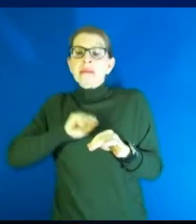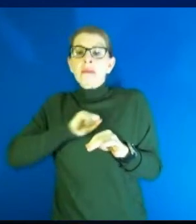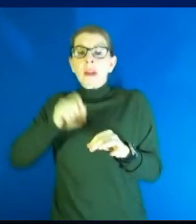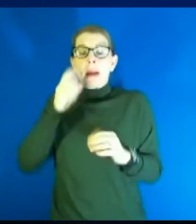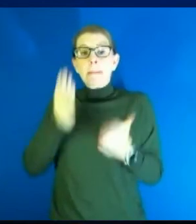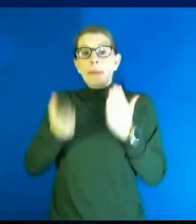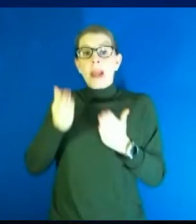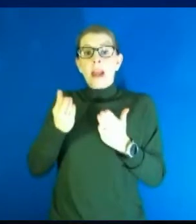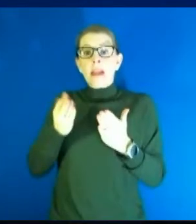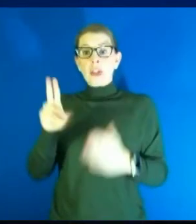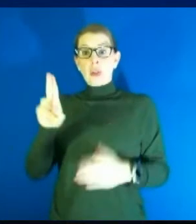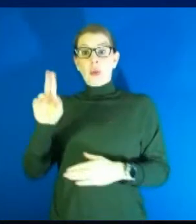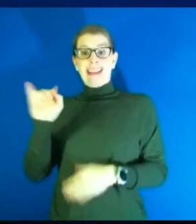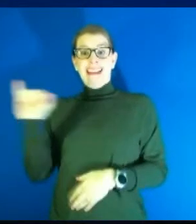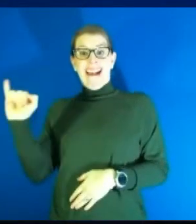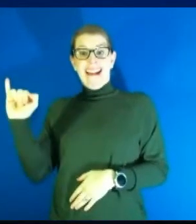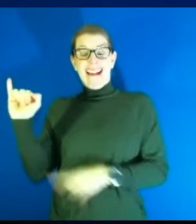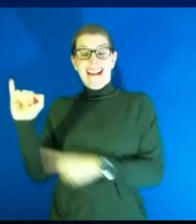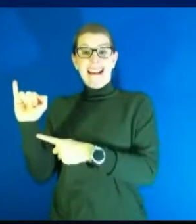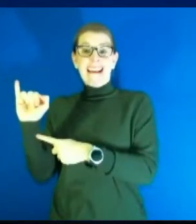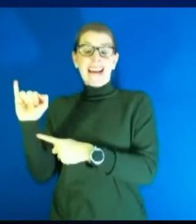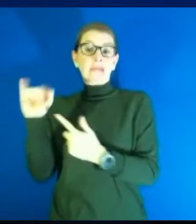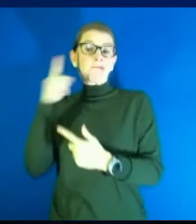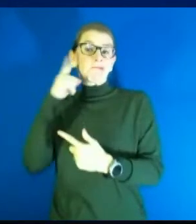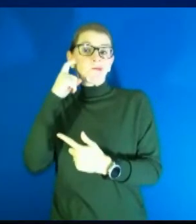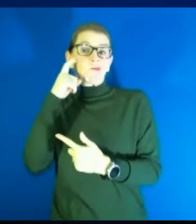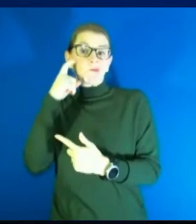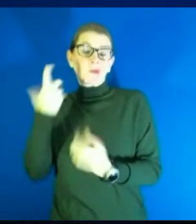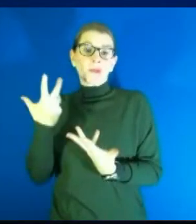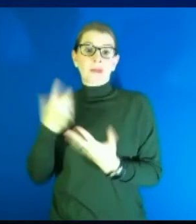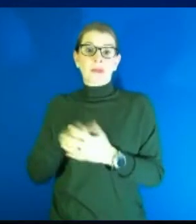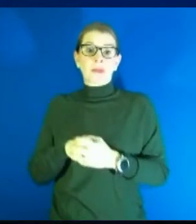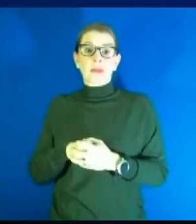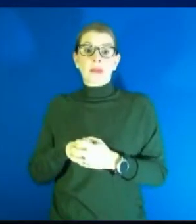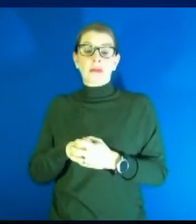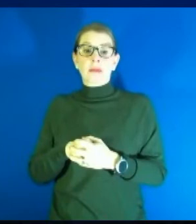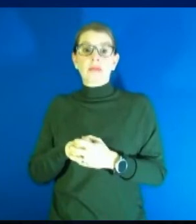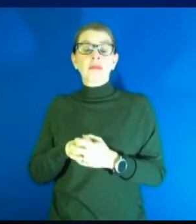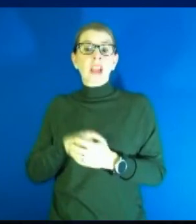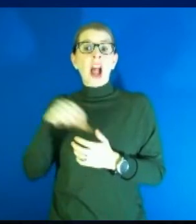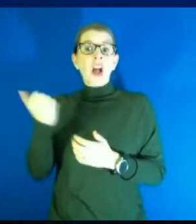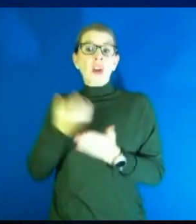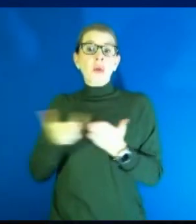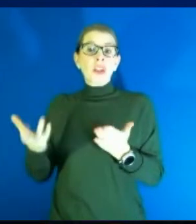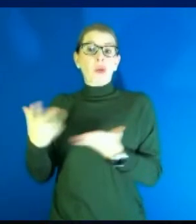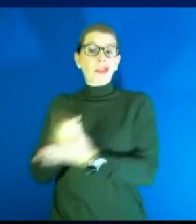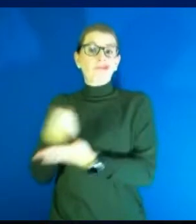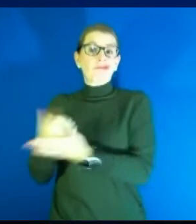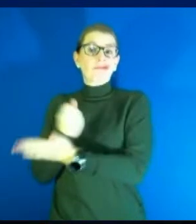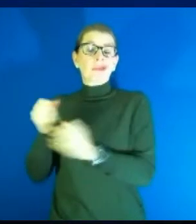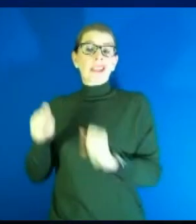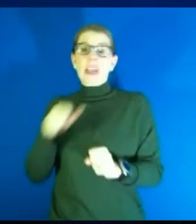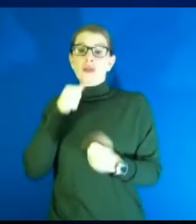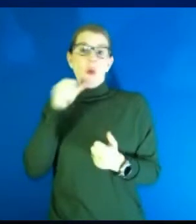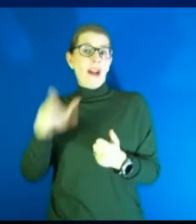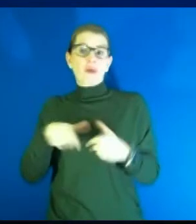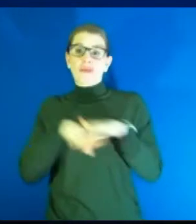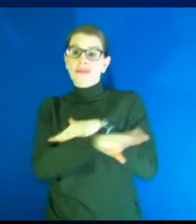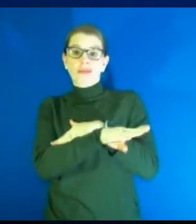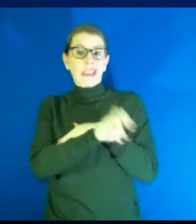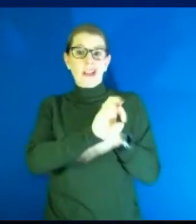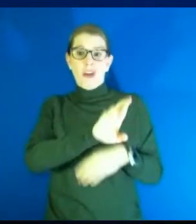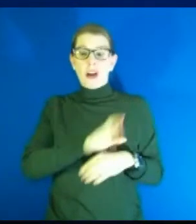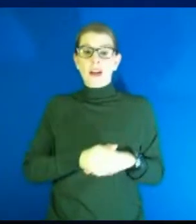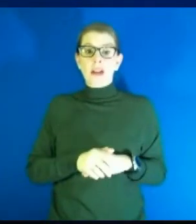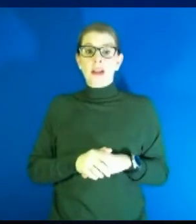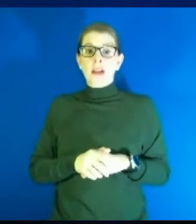urinary tract infection that is not making you systemically ill, there are other resources for that. And often our urgent care centers are really good about